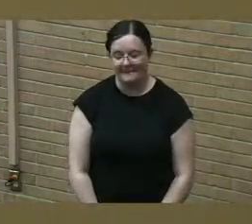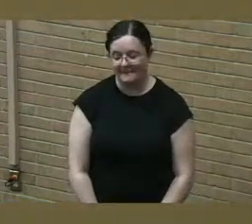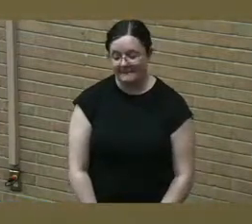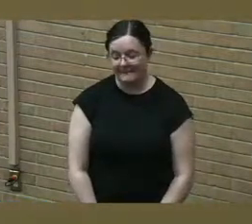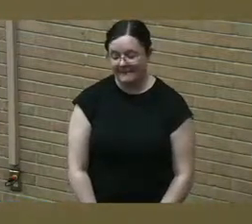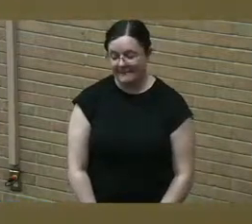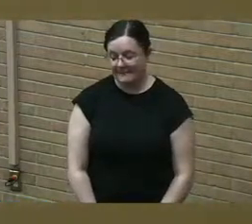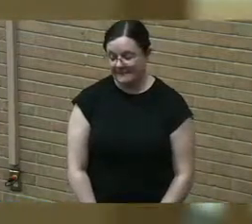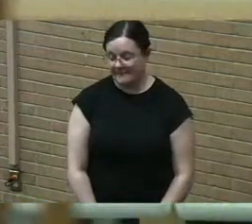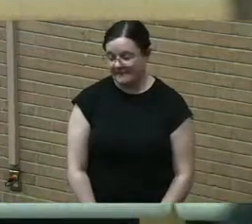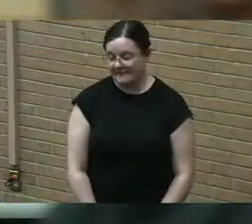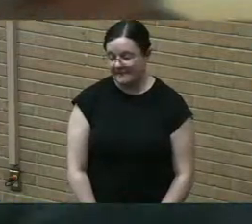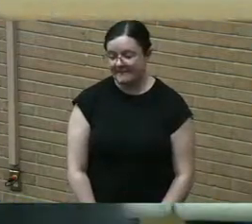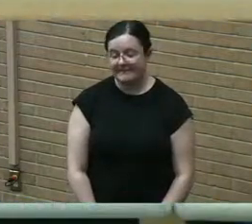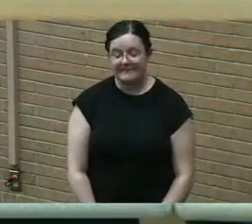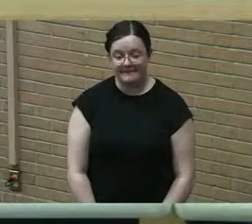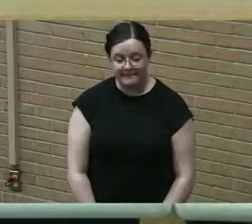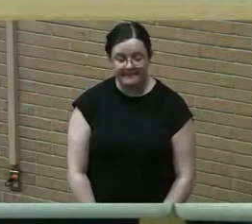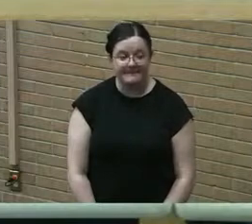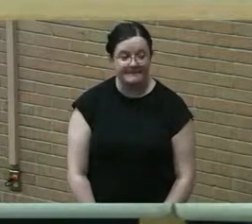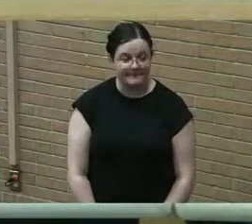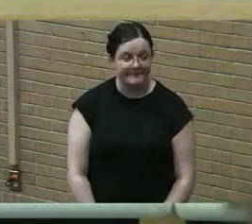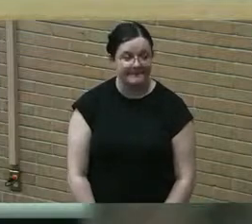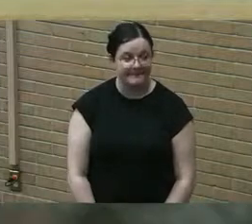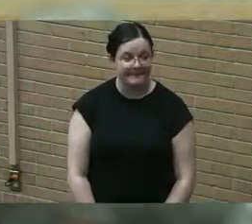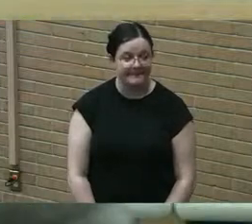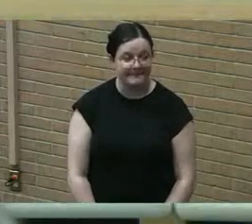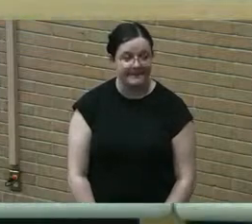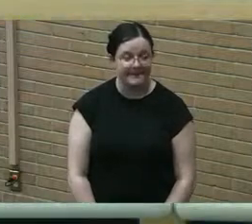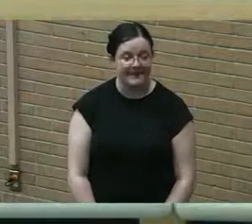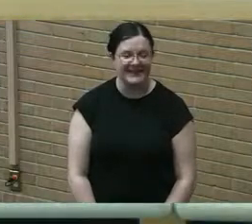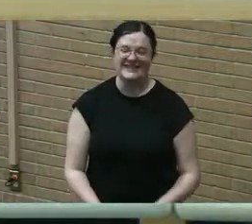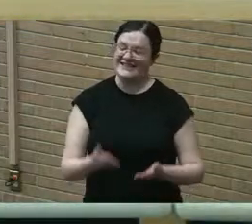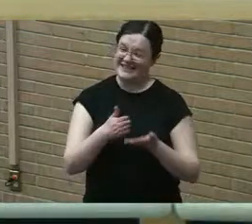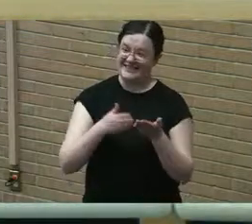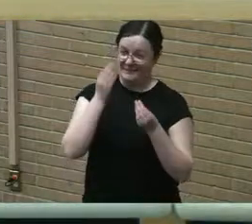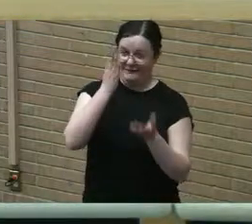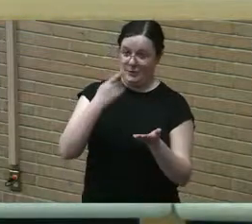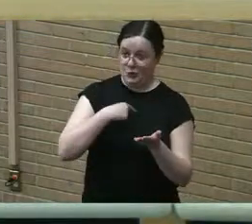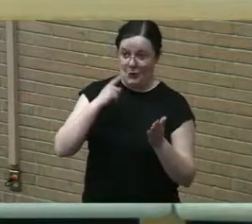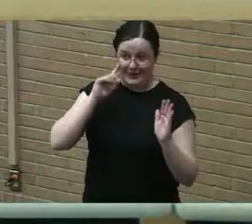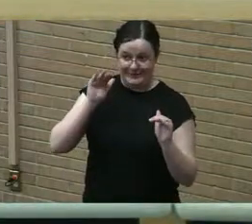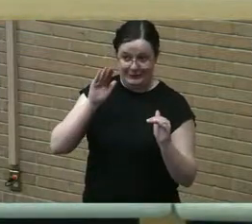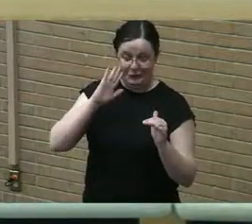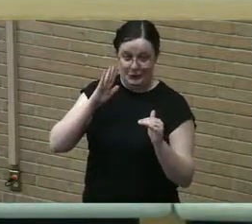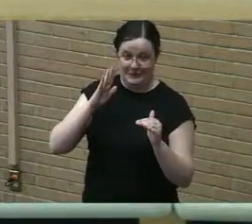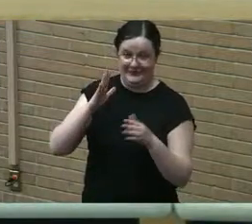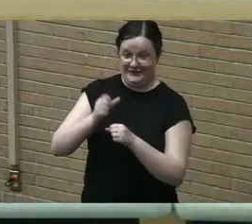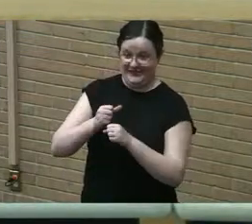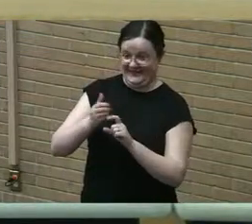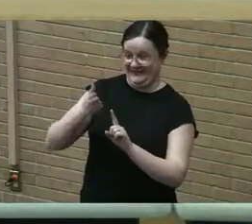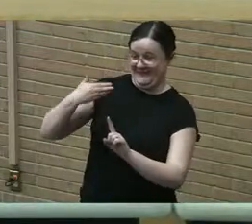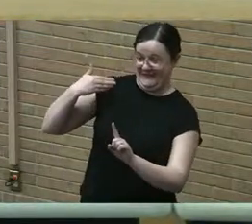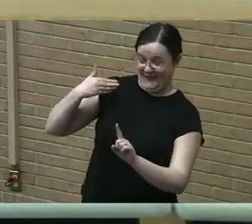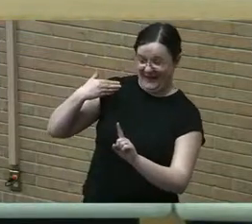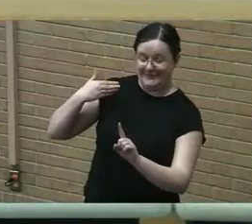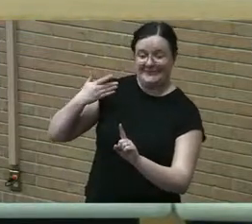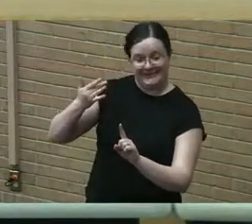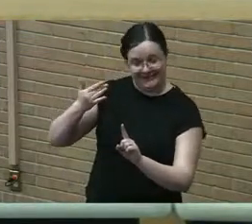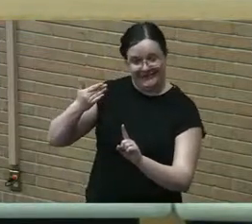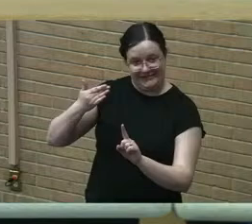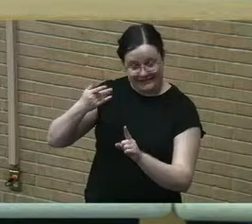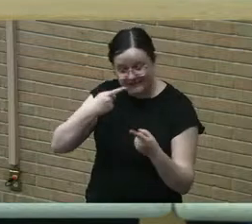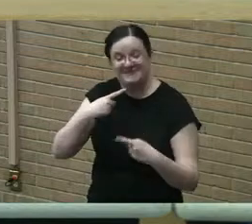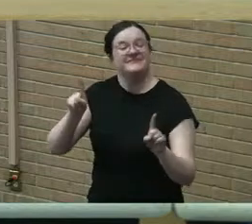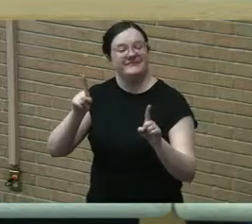we had anticipated getting some of that information earlier, the elevations and the like. We've